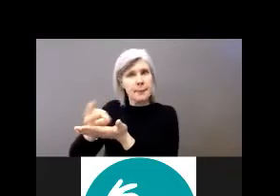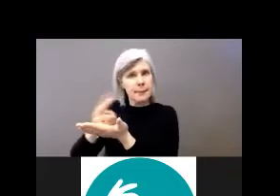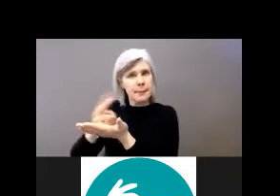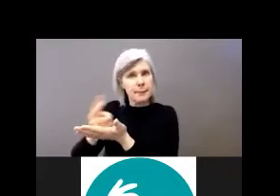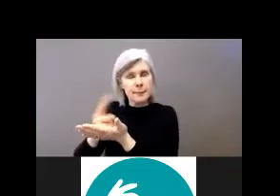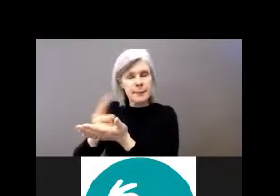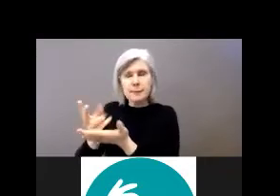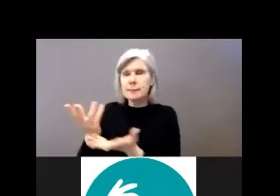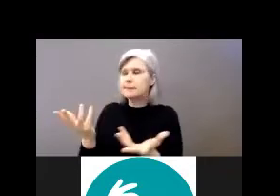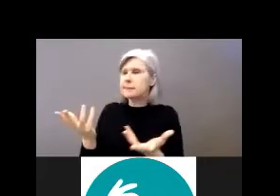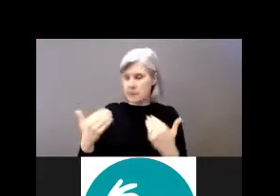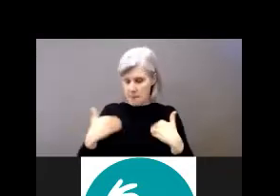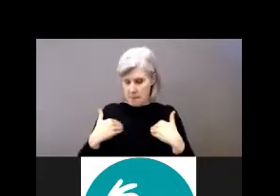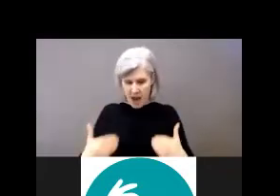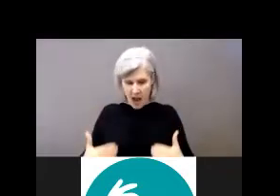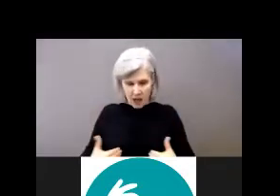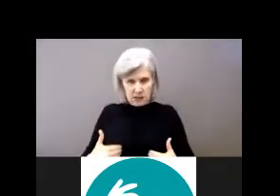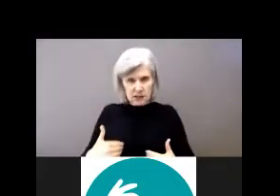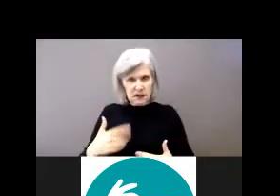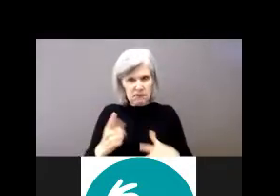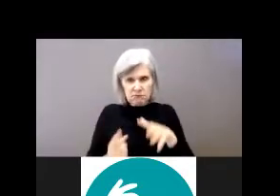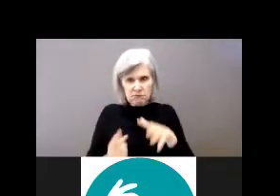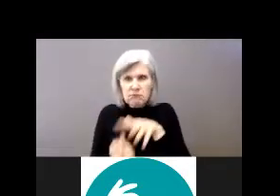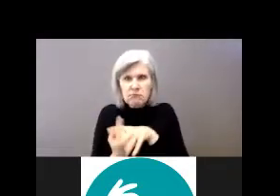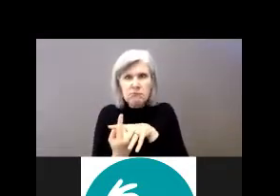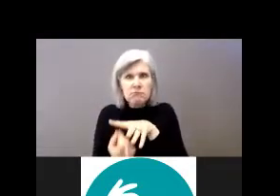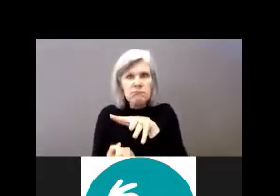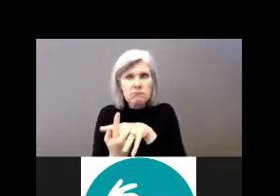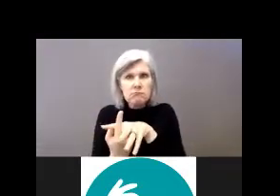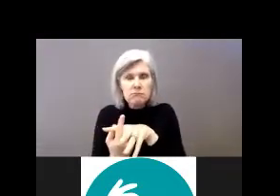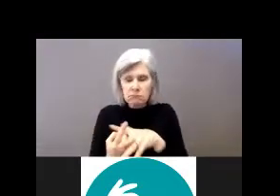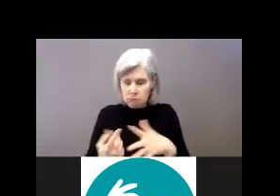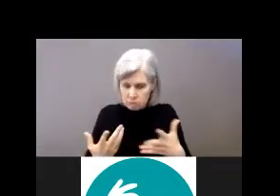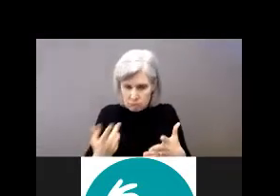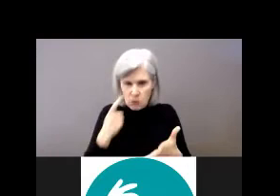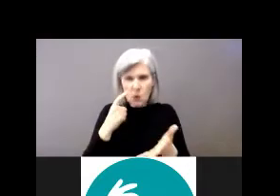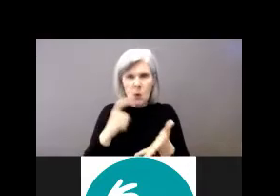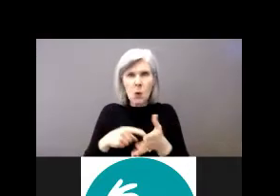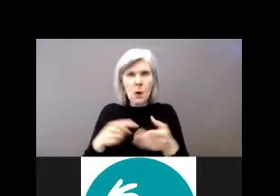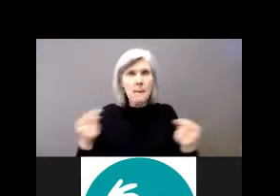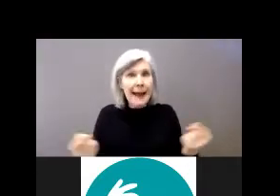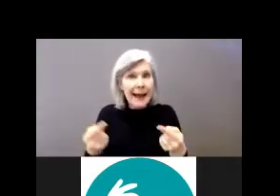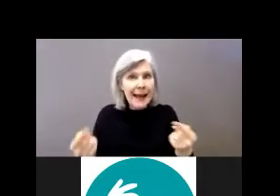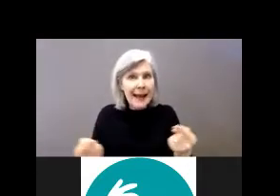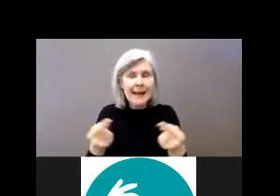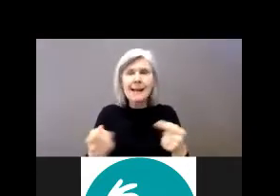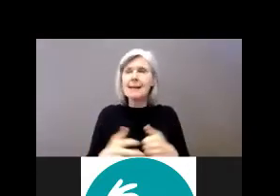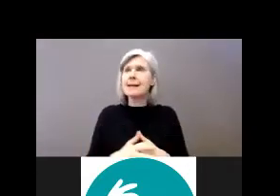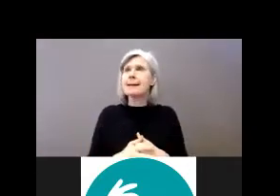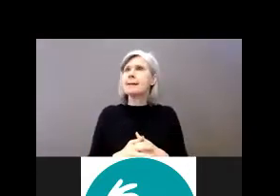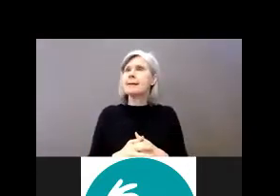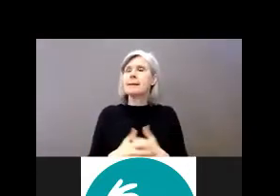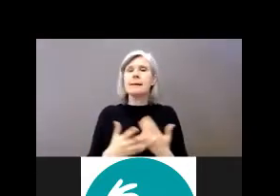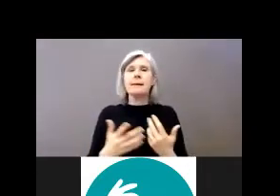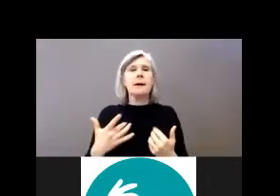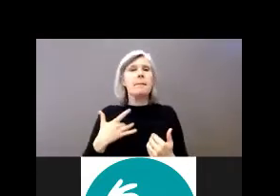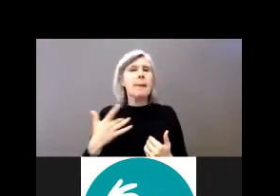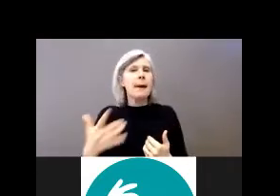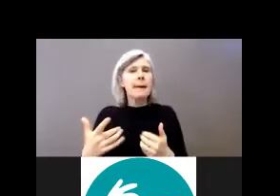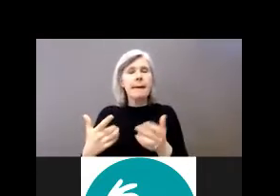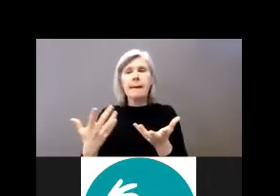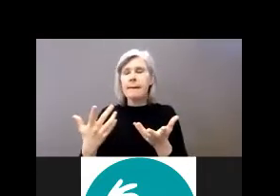bodies, so they start to have some pain. Often their energy levels low. Often their concentration is